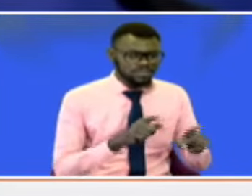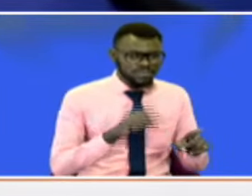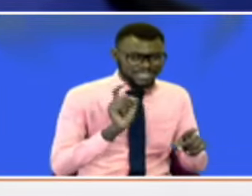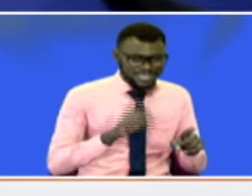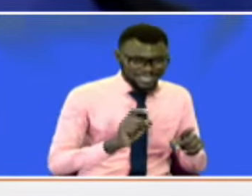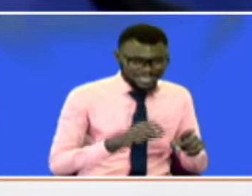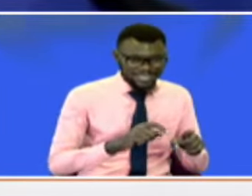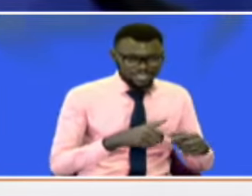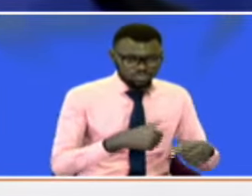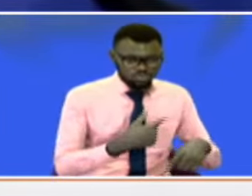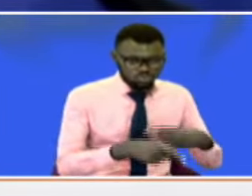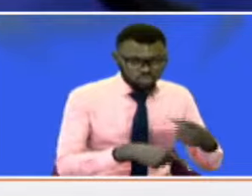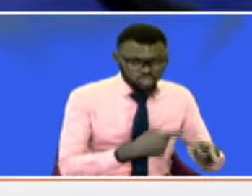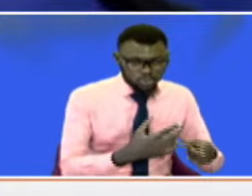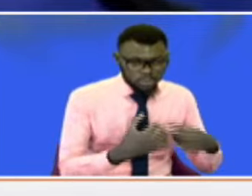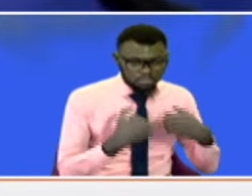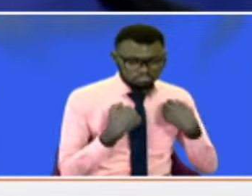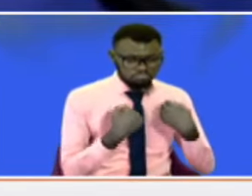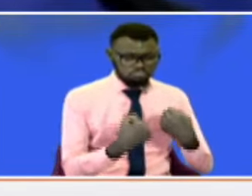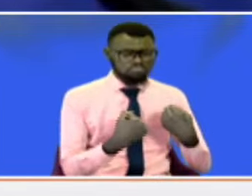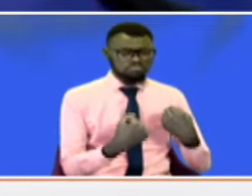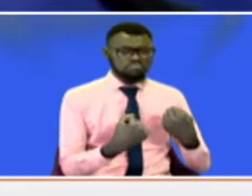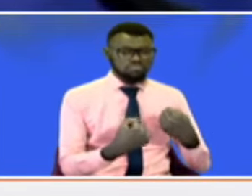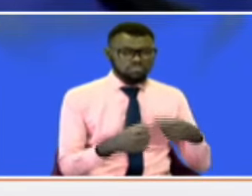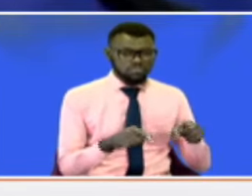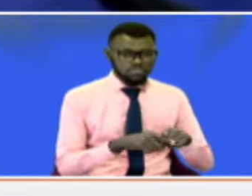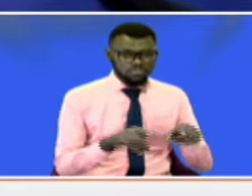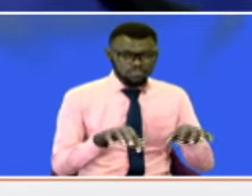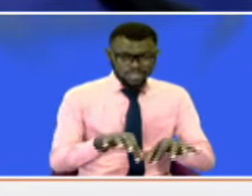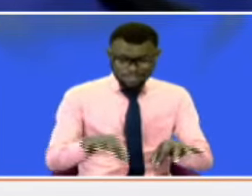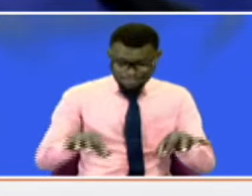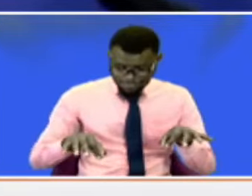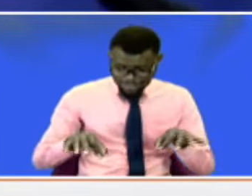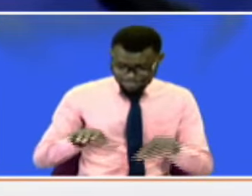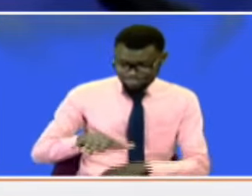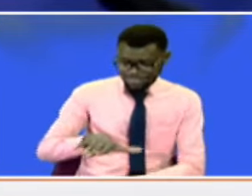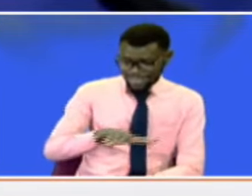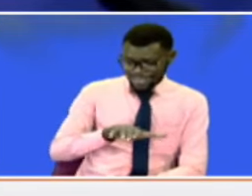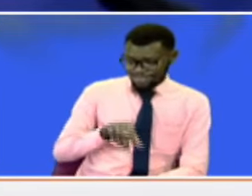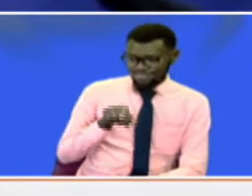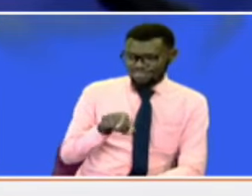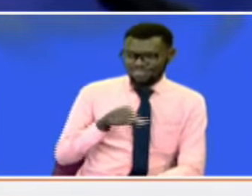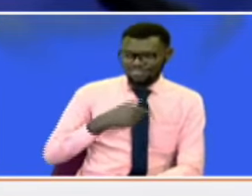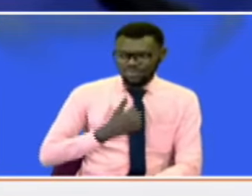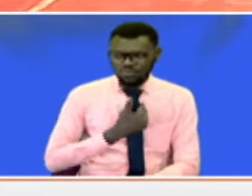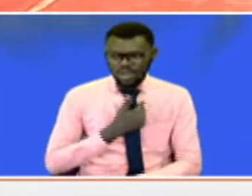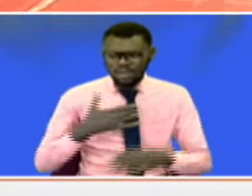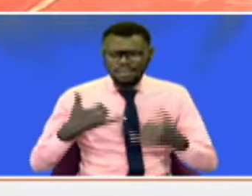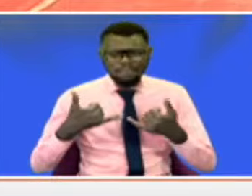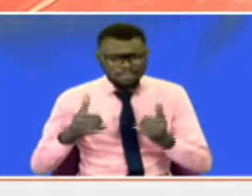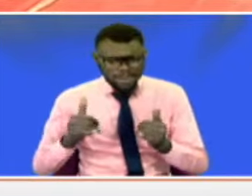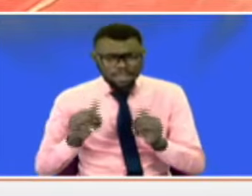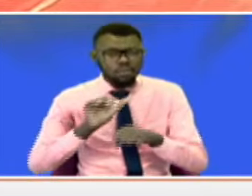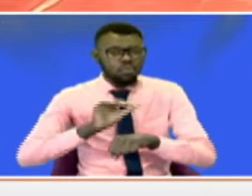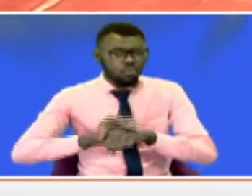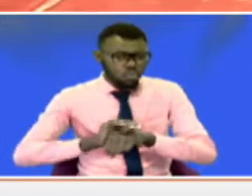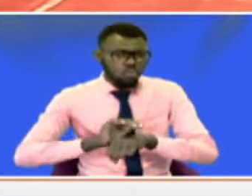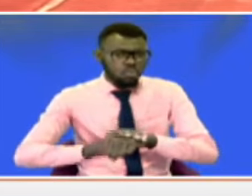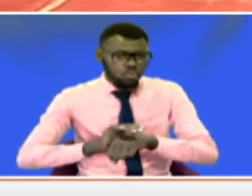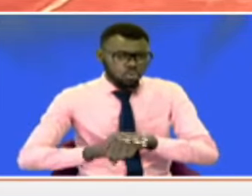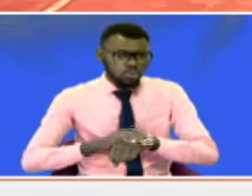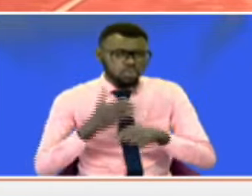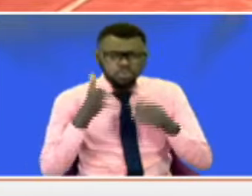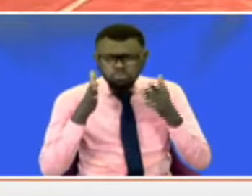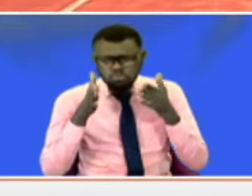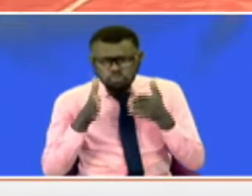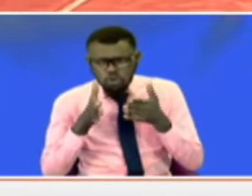prepare. And on the court, I was just trying to play my game, be myself, and not think too much about what she's going to do. And